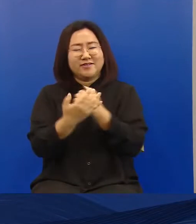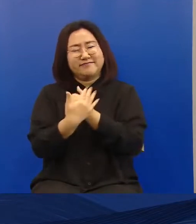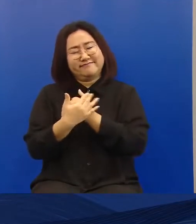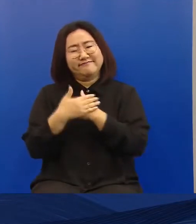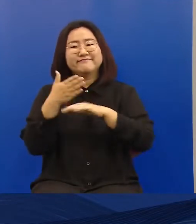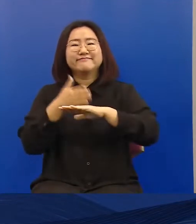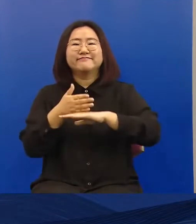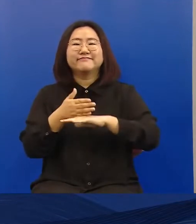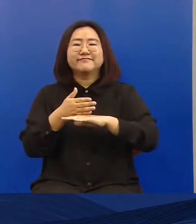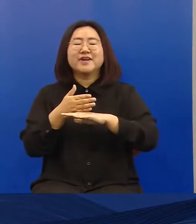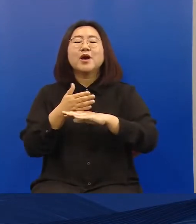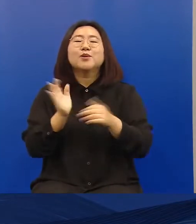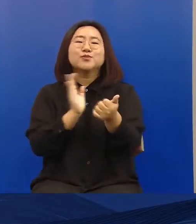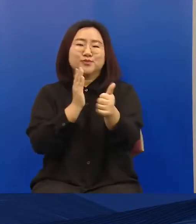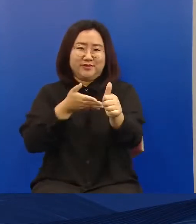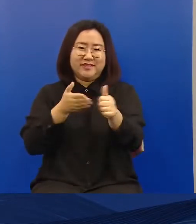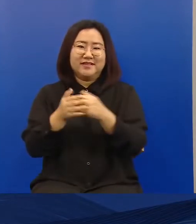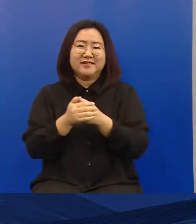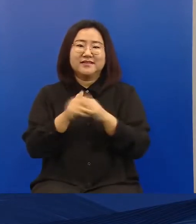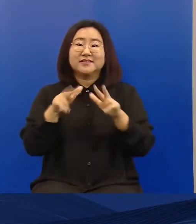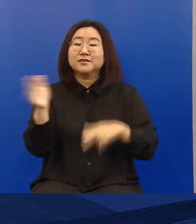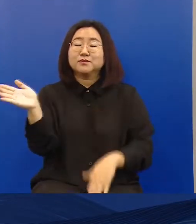word.